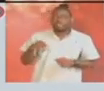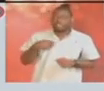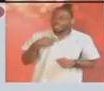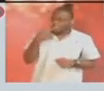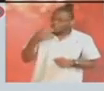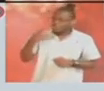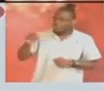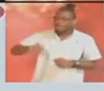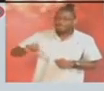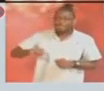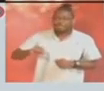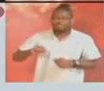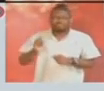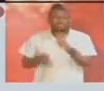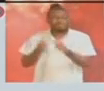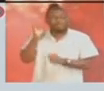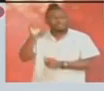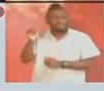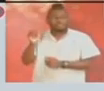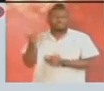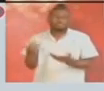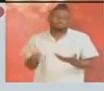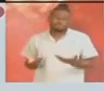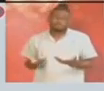with health care to save their lives.